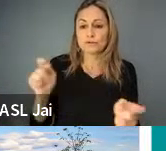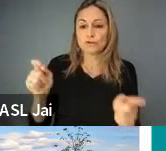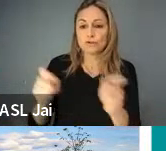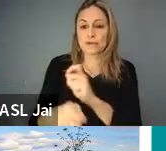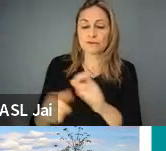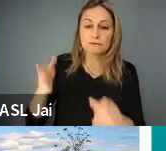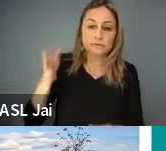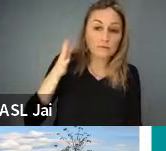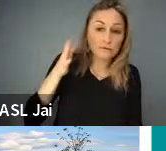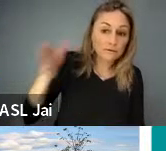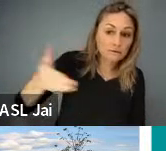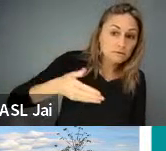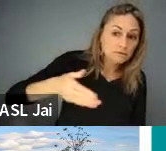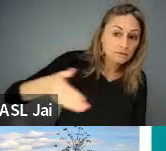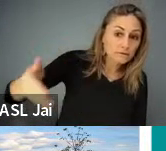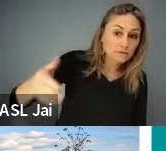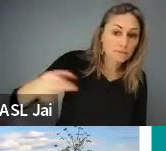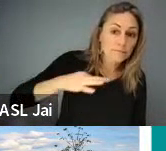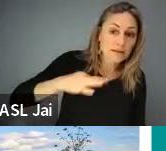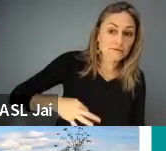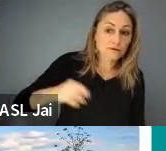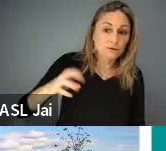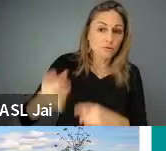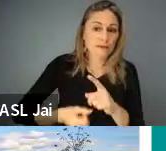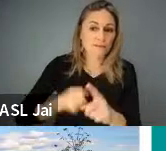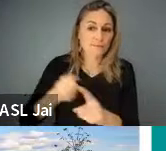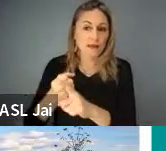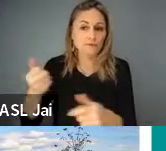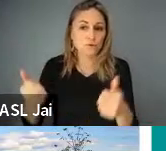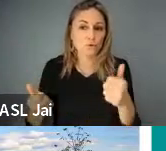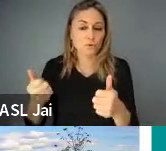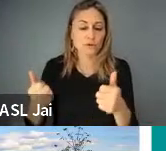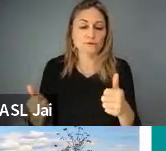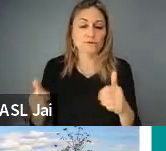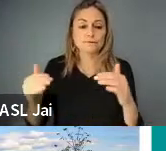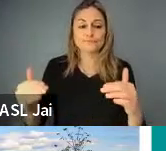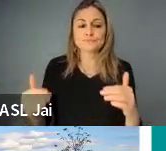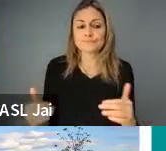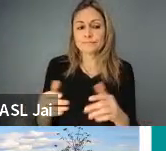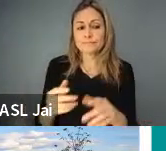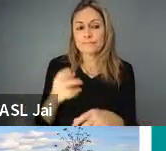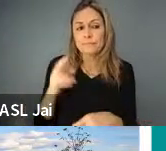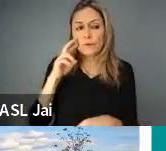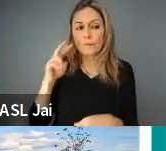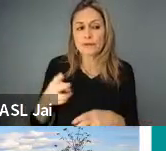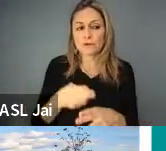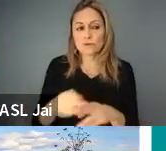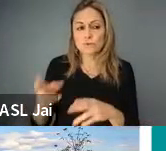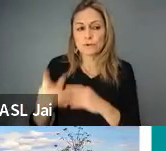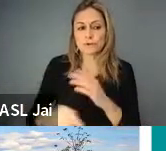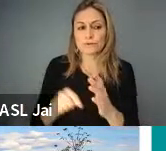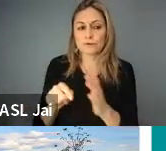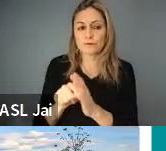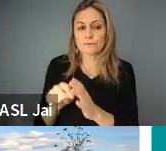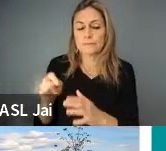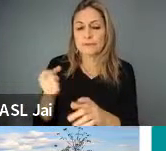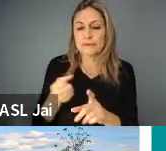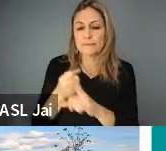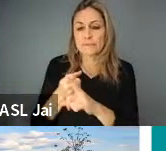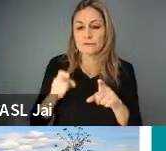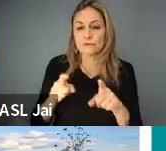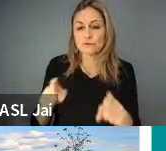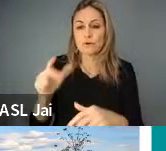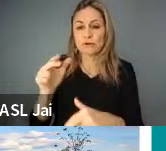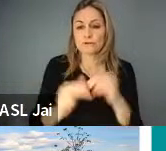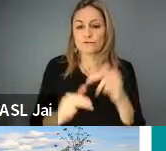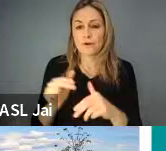beneficial or it could be impactful. We also look at short-term impacts during construction. And